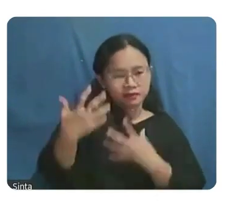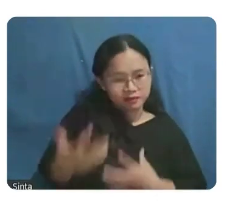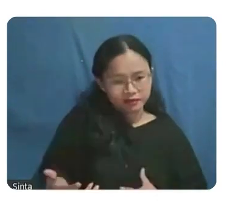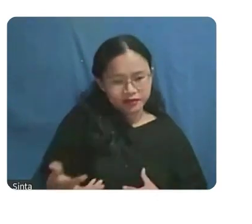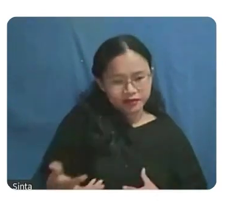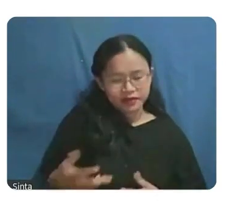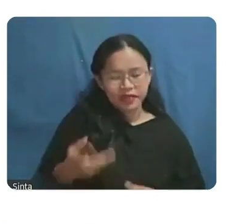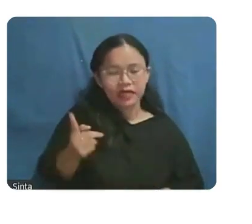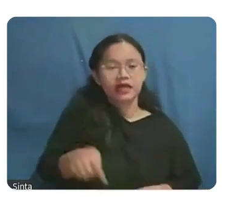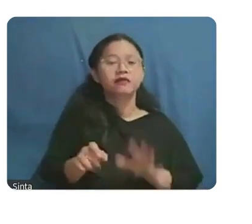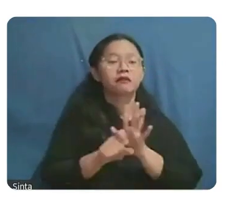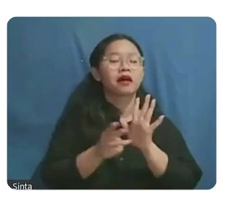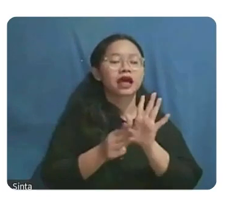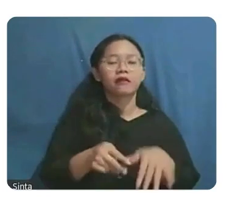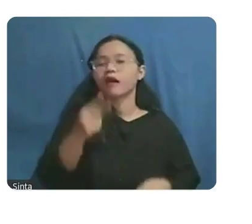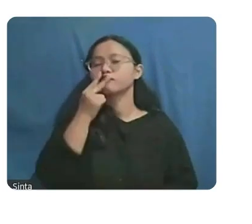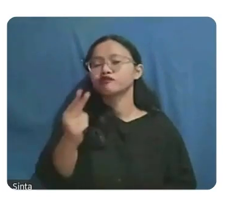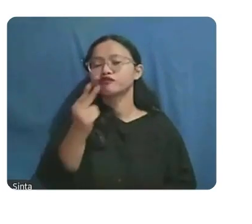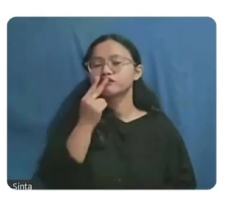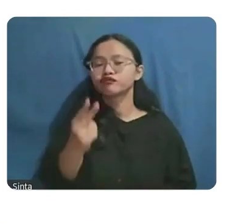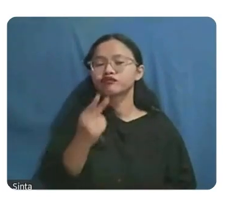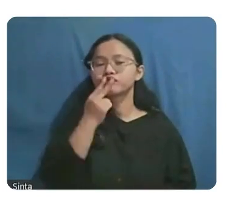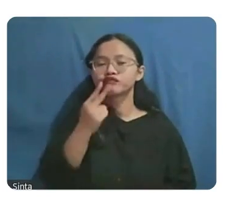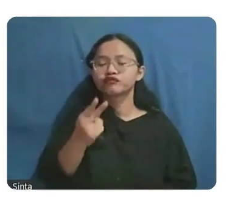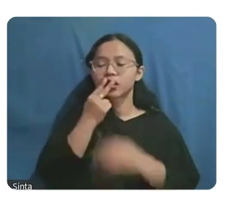Health has issued a decree number